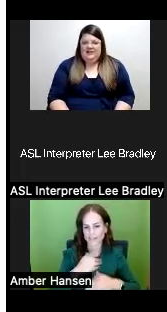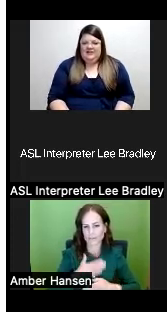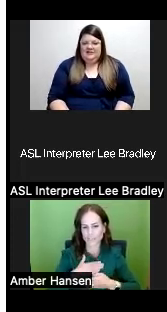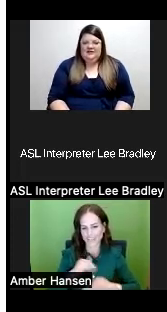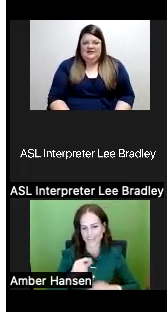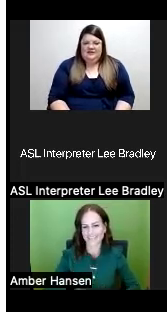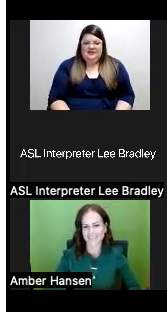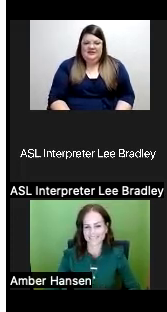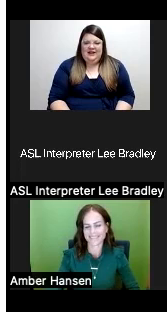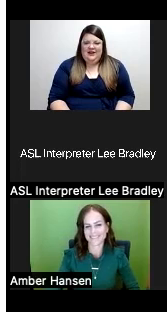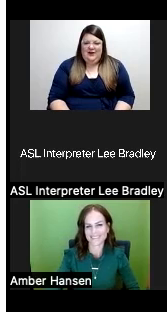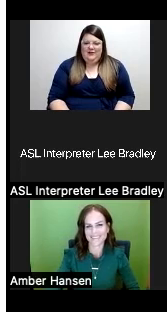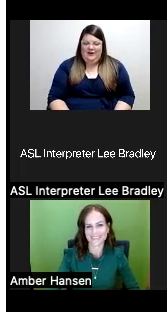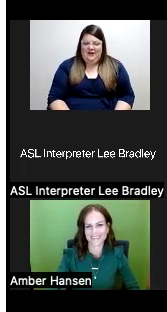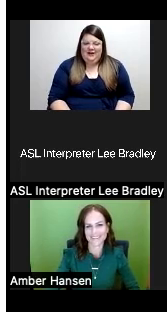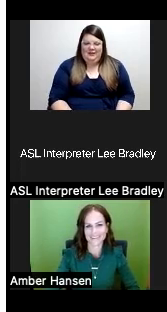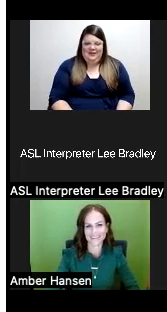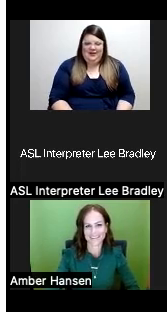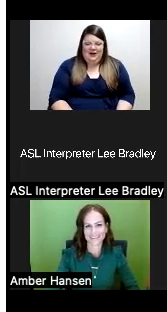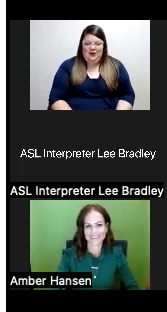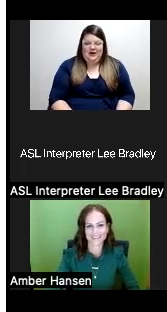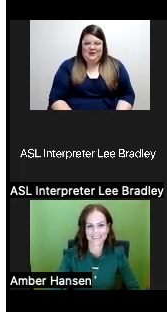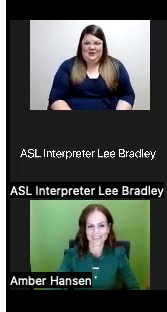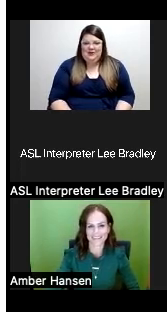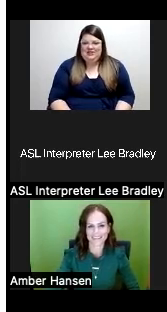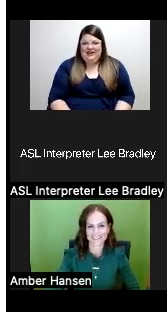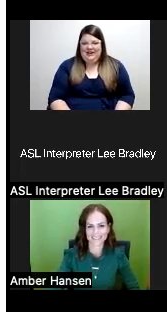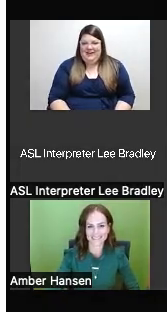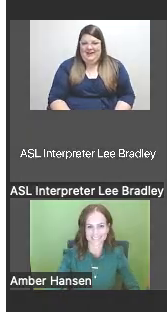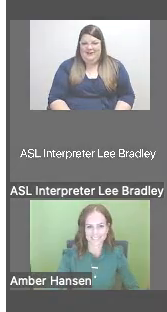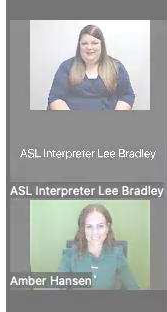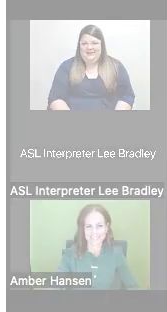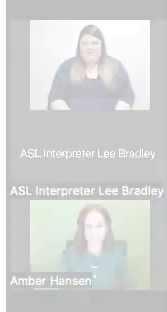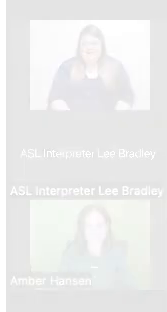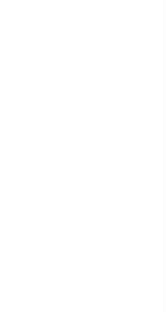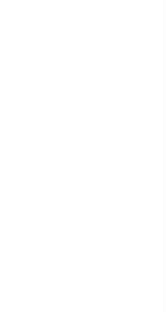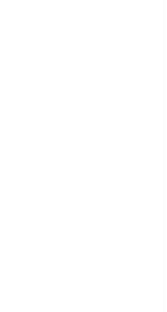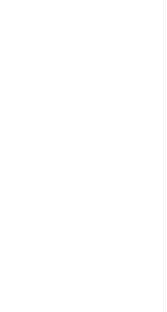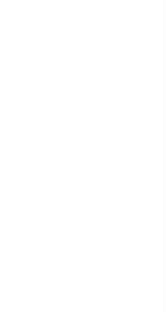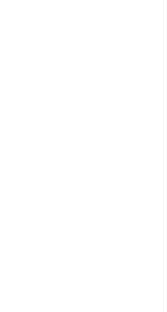Thank you all for your kind words. I really appreciate it. Thank you.